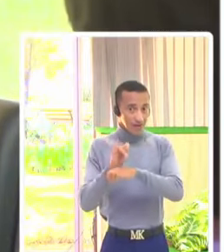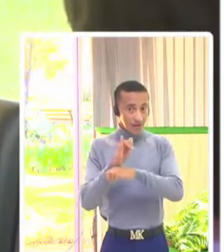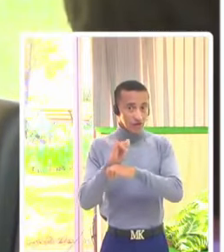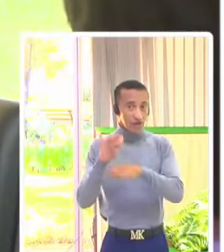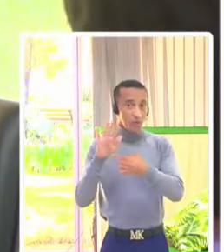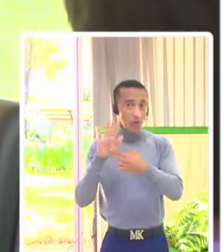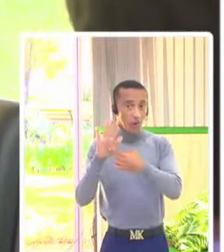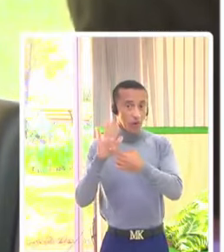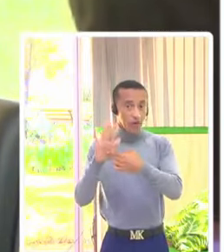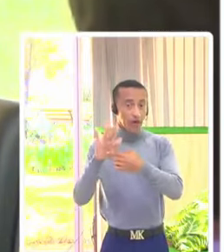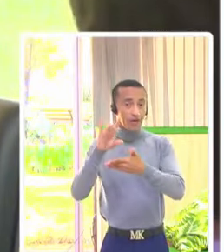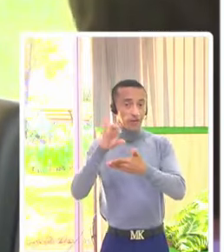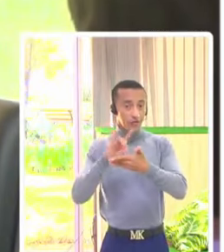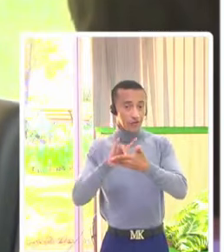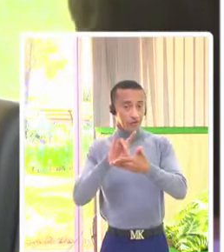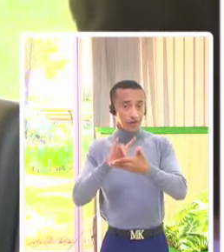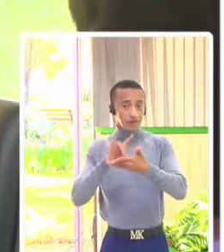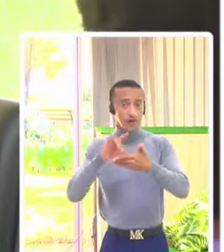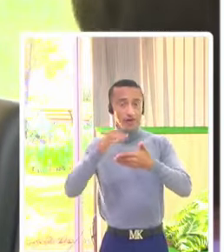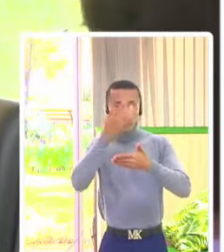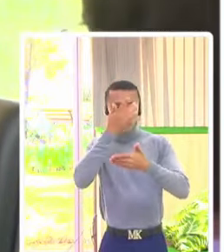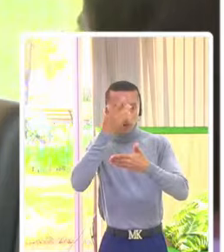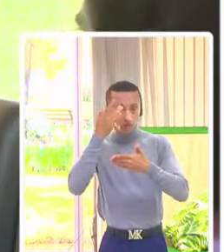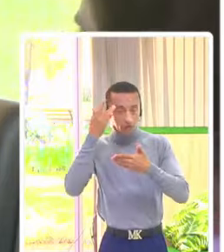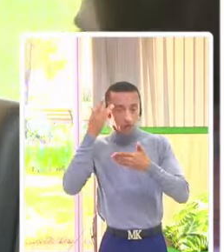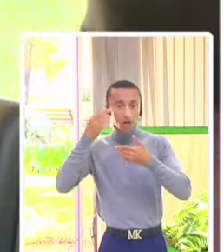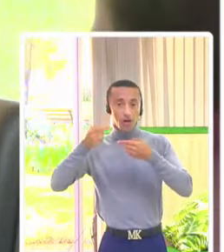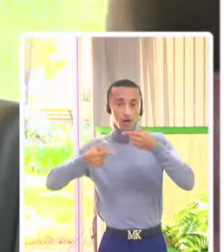of successful efforts.